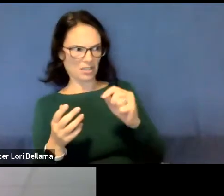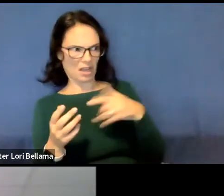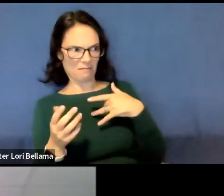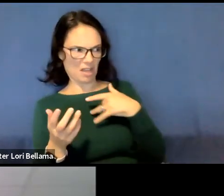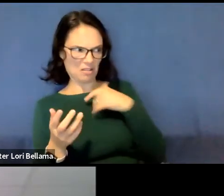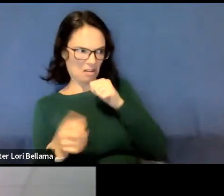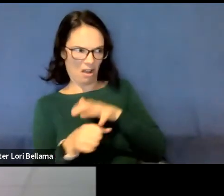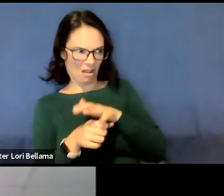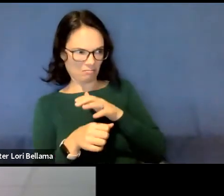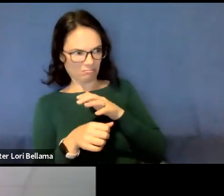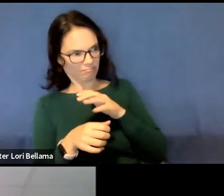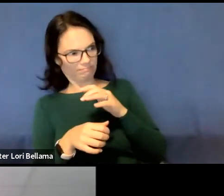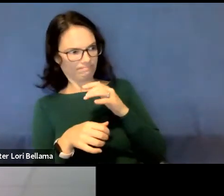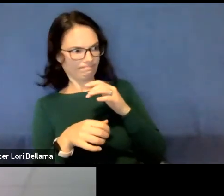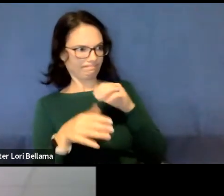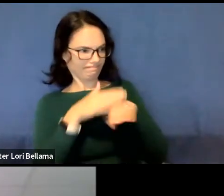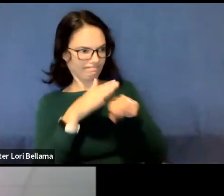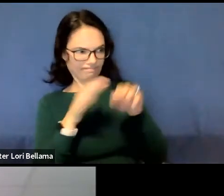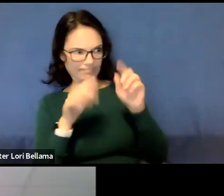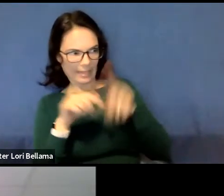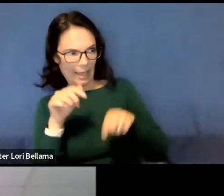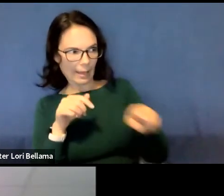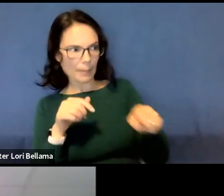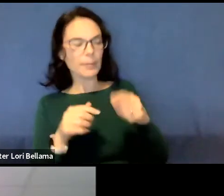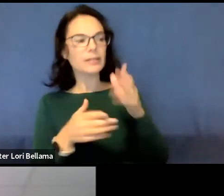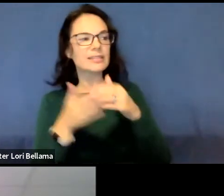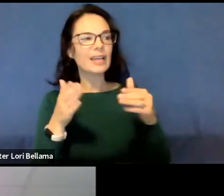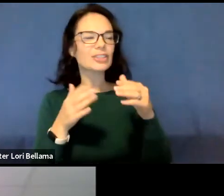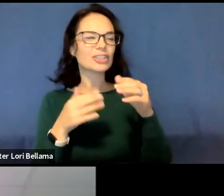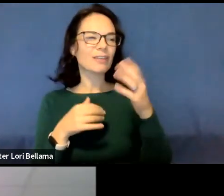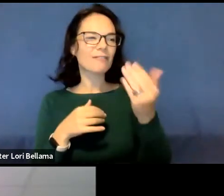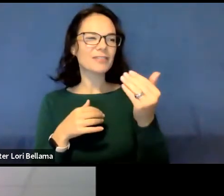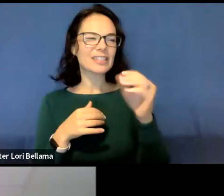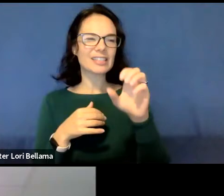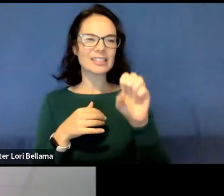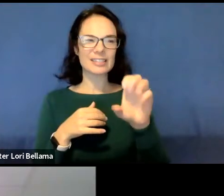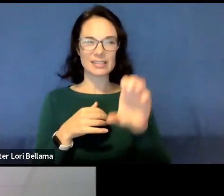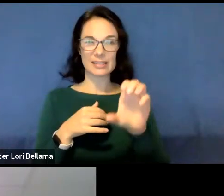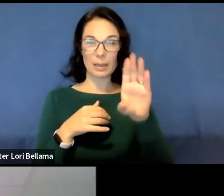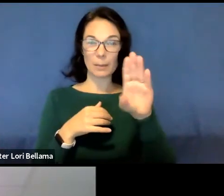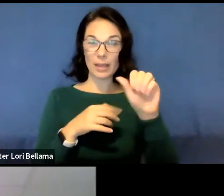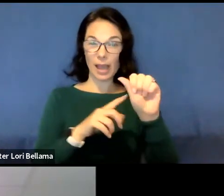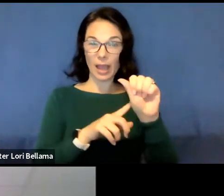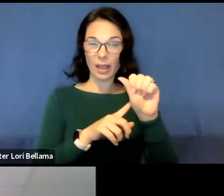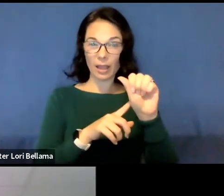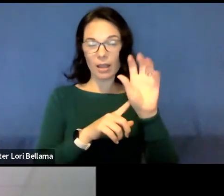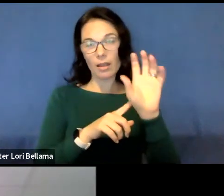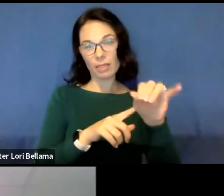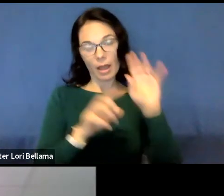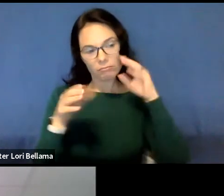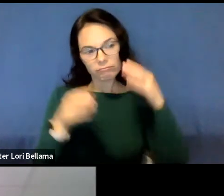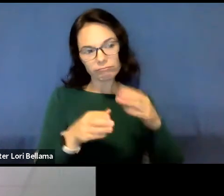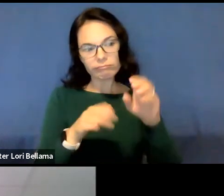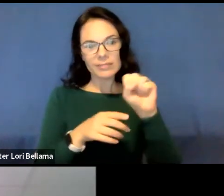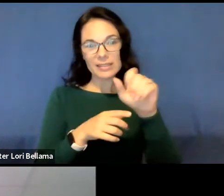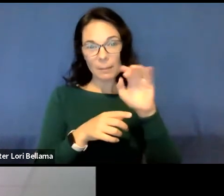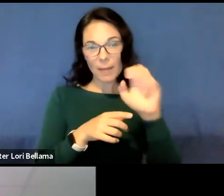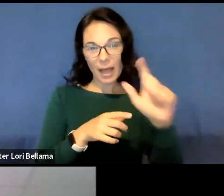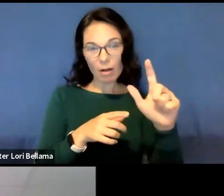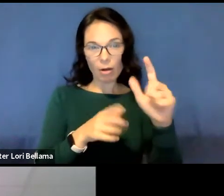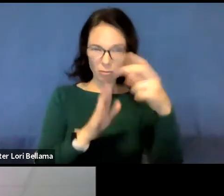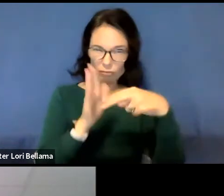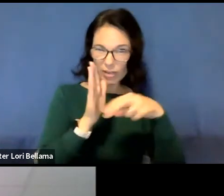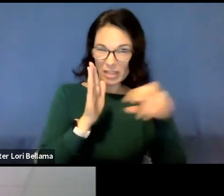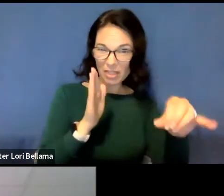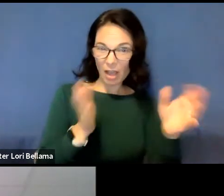before. Section 15 of the CBA talks about sabbatical, so I encourage people to read that. And also don't forget that before